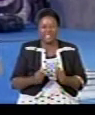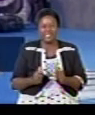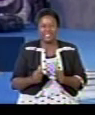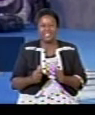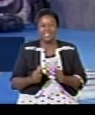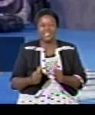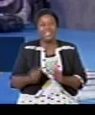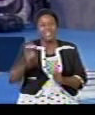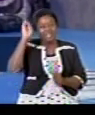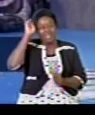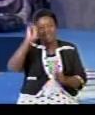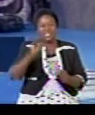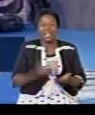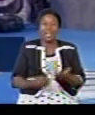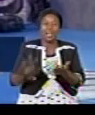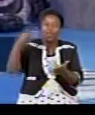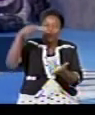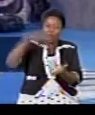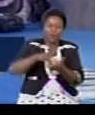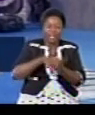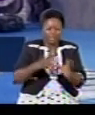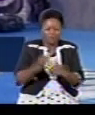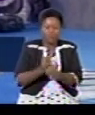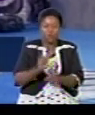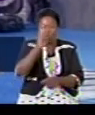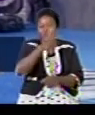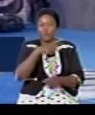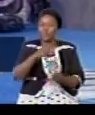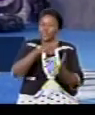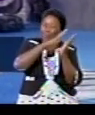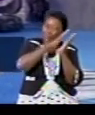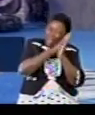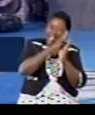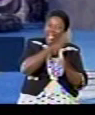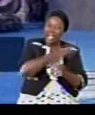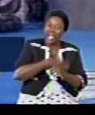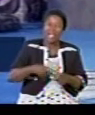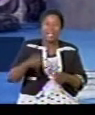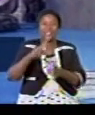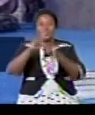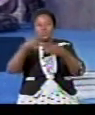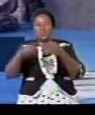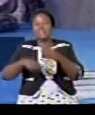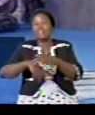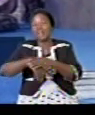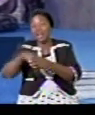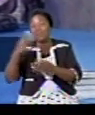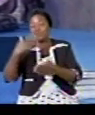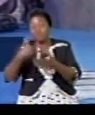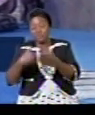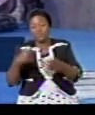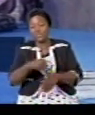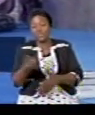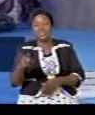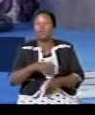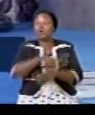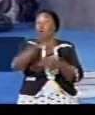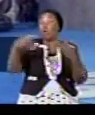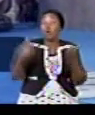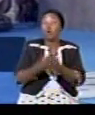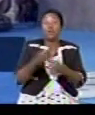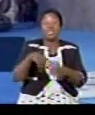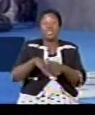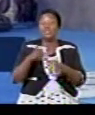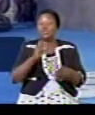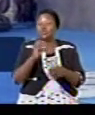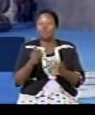he arose and he took up the bed and went forth before them all,